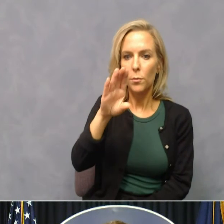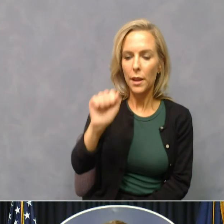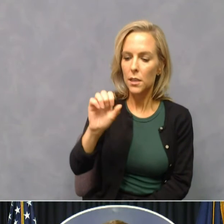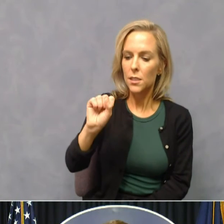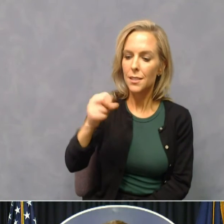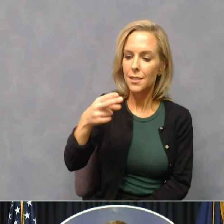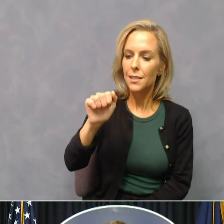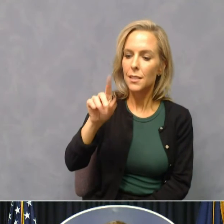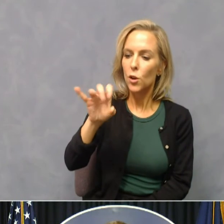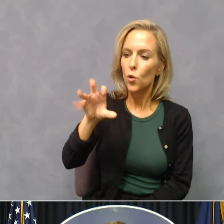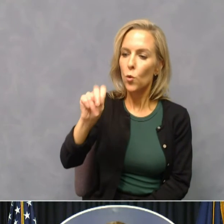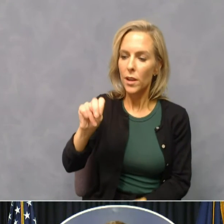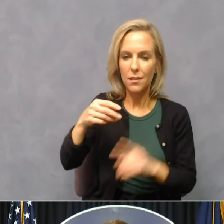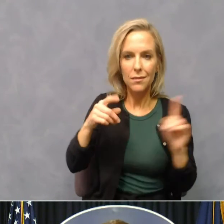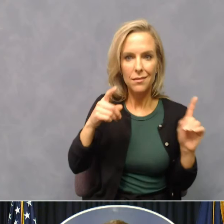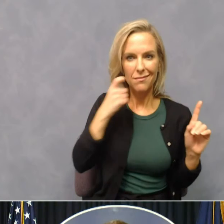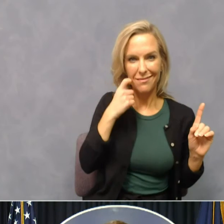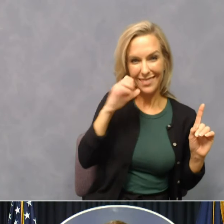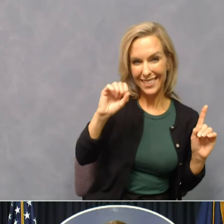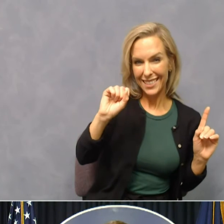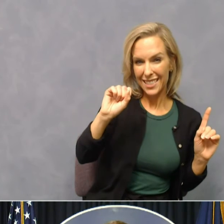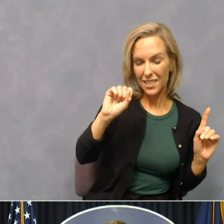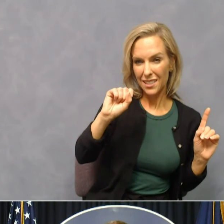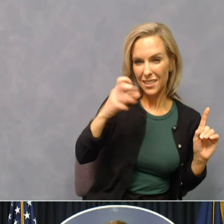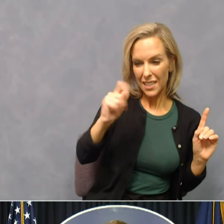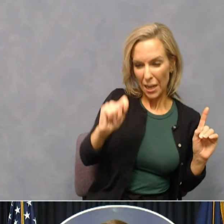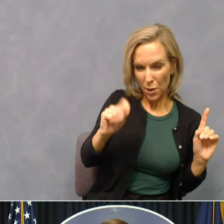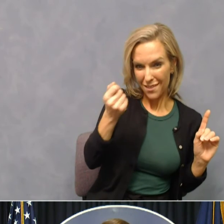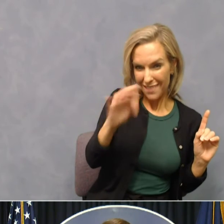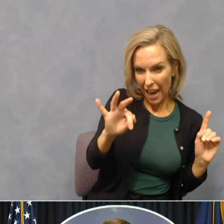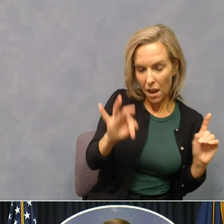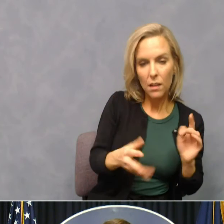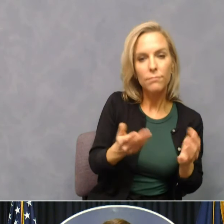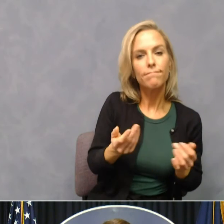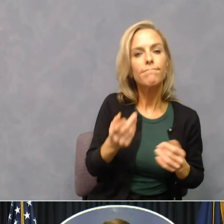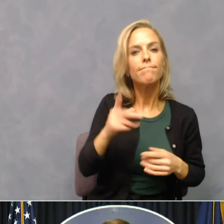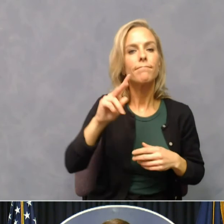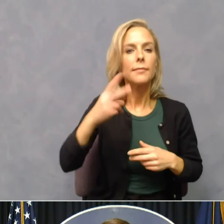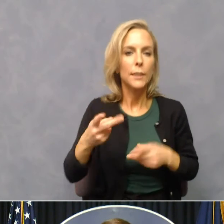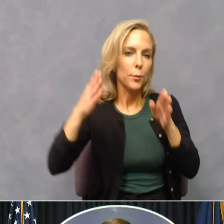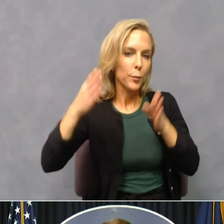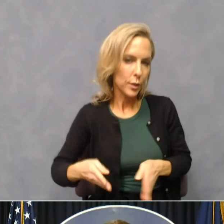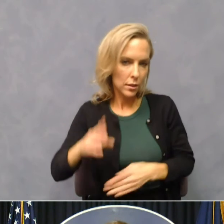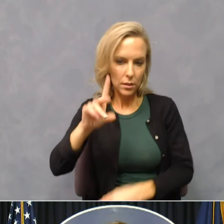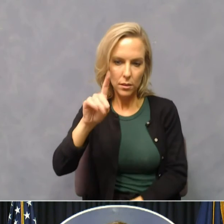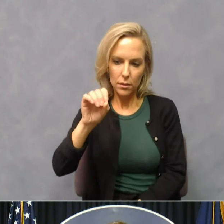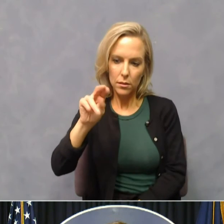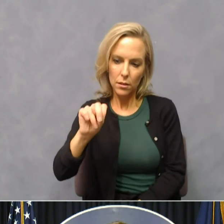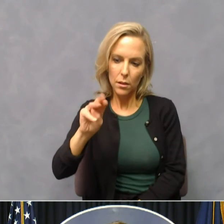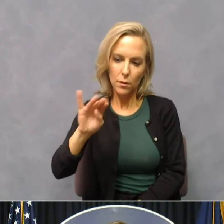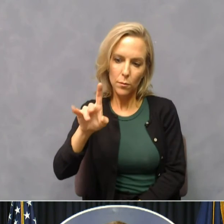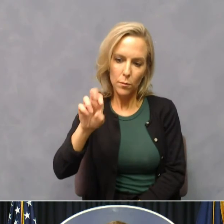to COVID-19, the hospital reported the loss of Dr. Don Miller on Monday, December